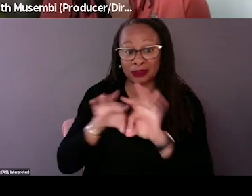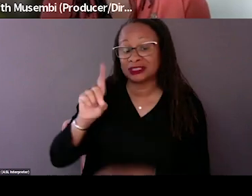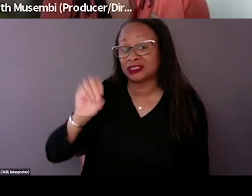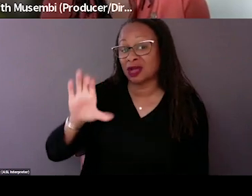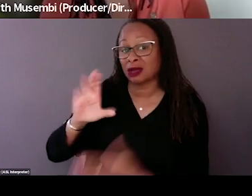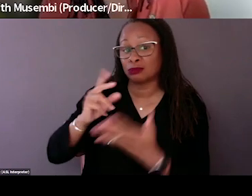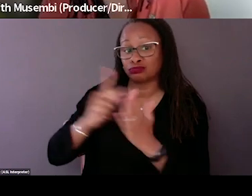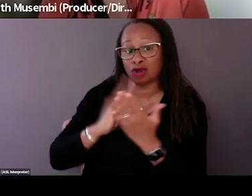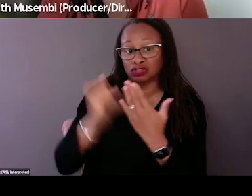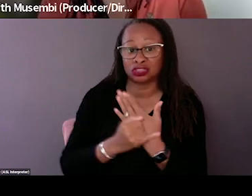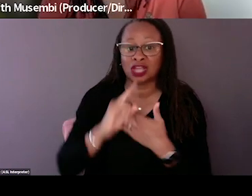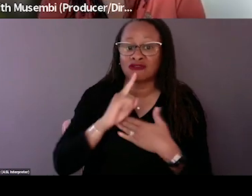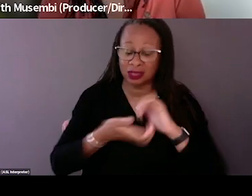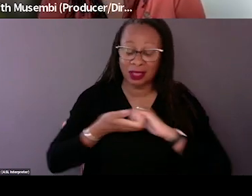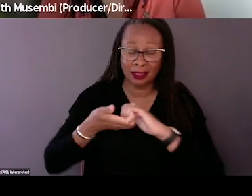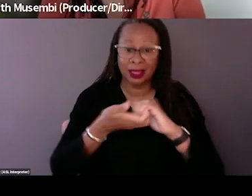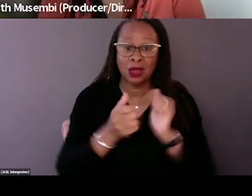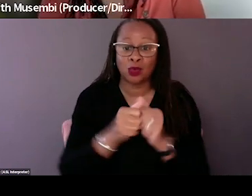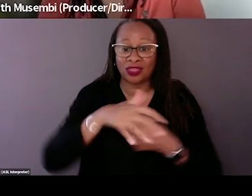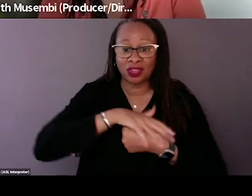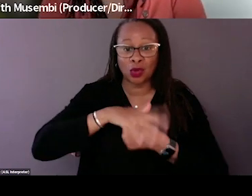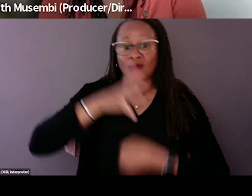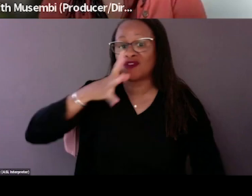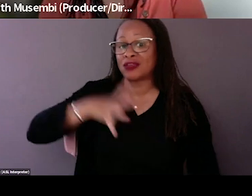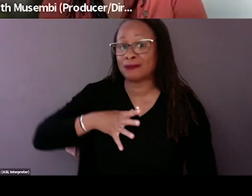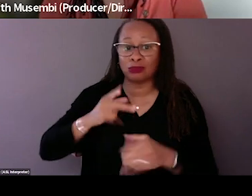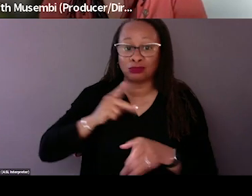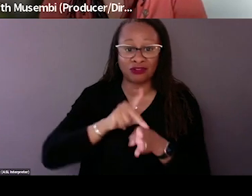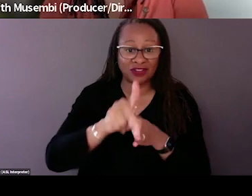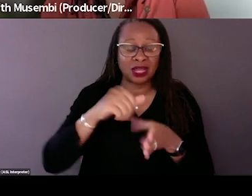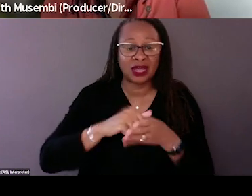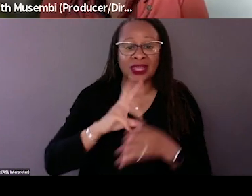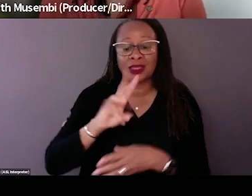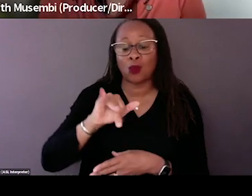really collaborating with local female professionals in the wildlife space?